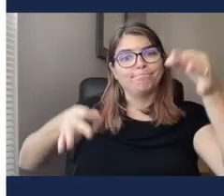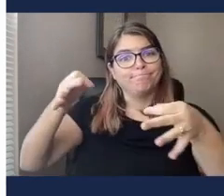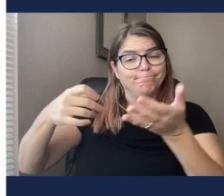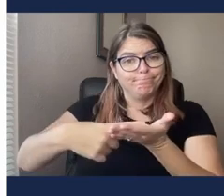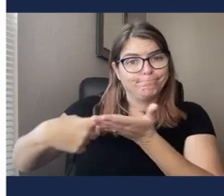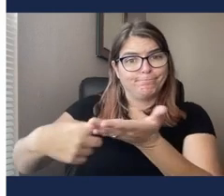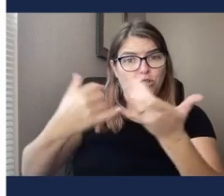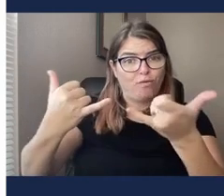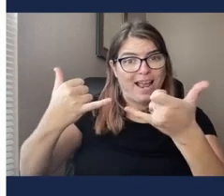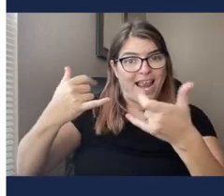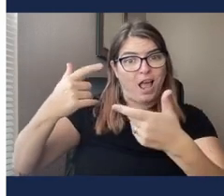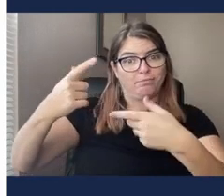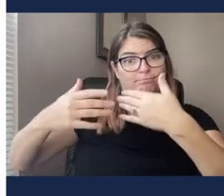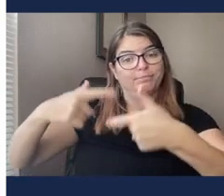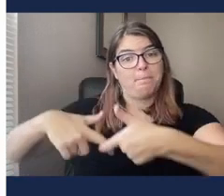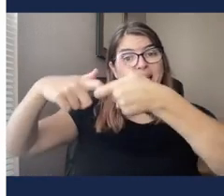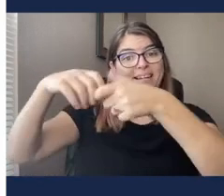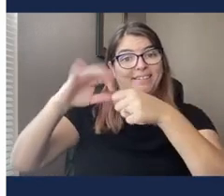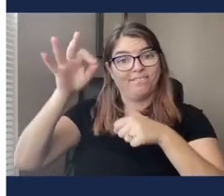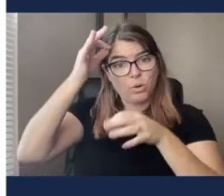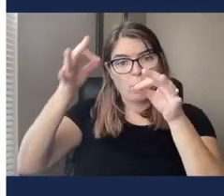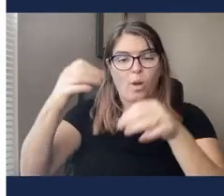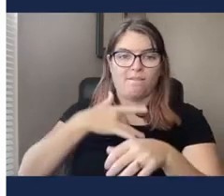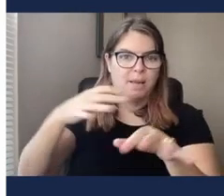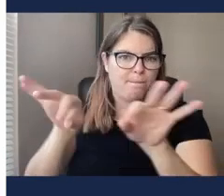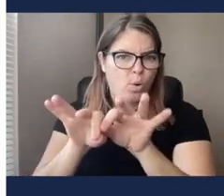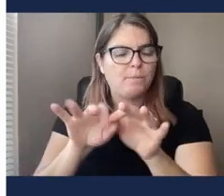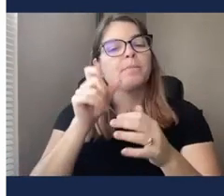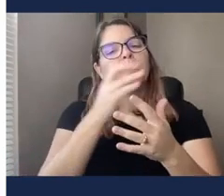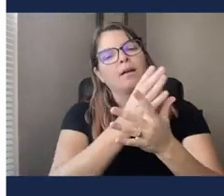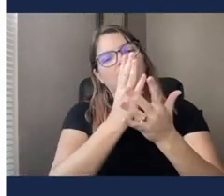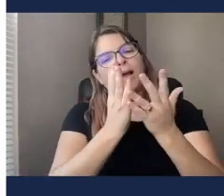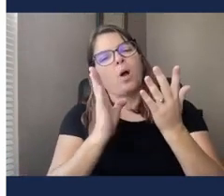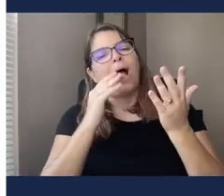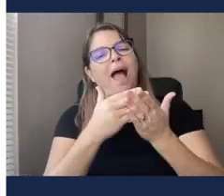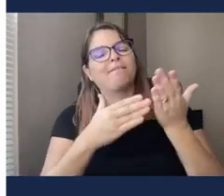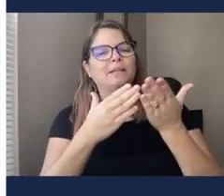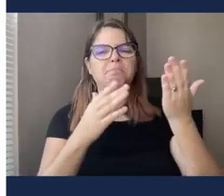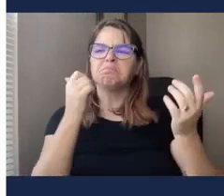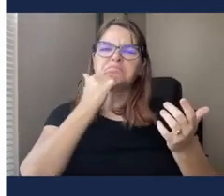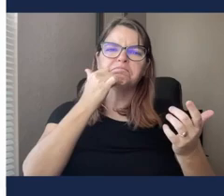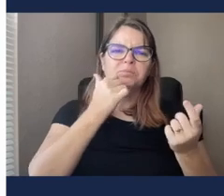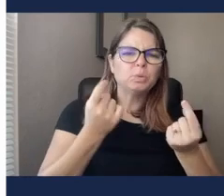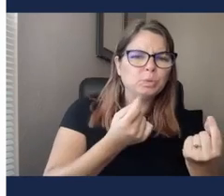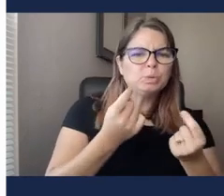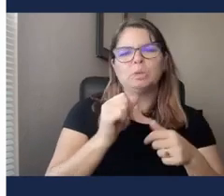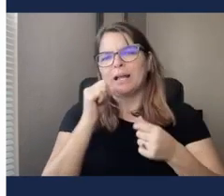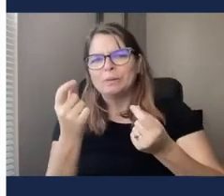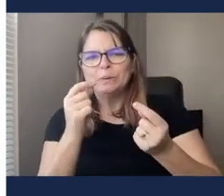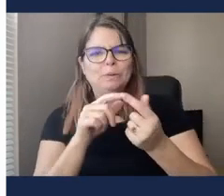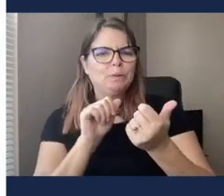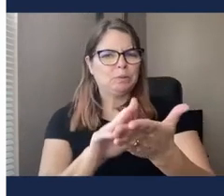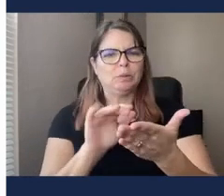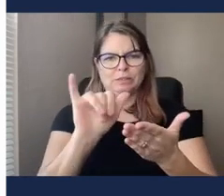currently pending in the federal courts, and then we'll finish up with some practical do's and don'ts for how we approach these issues.